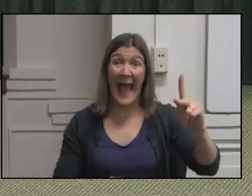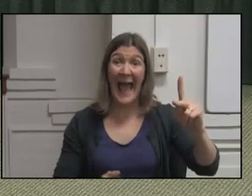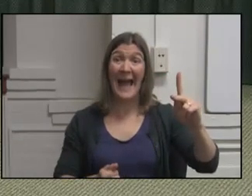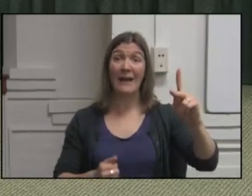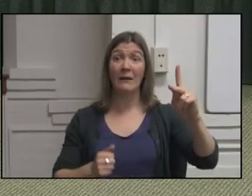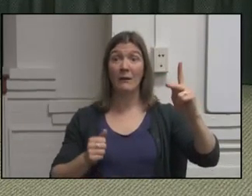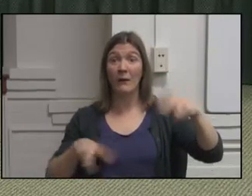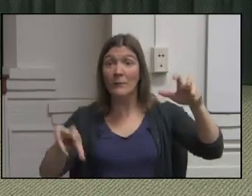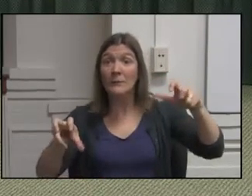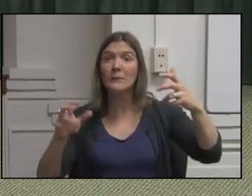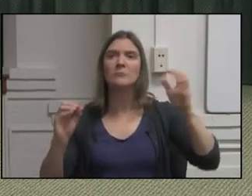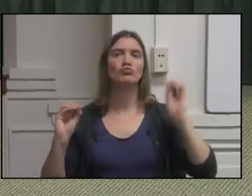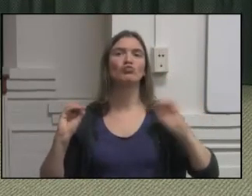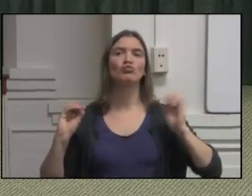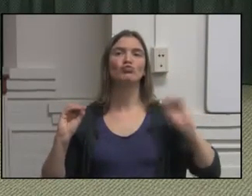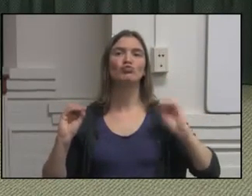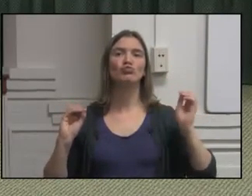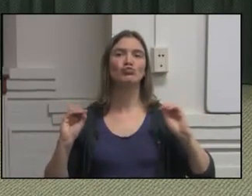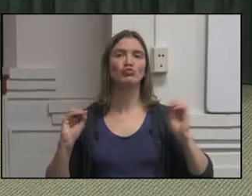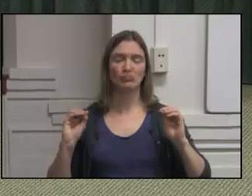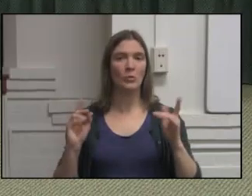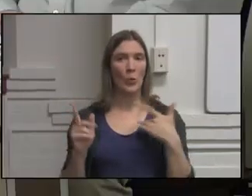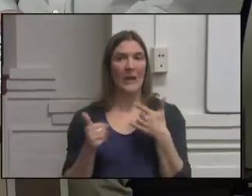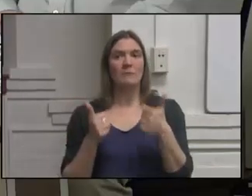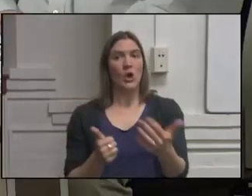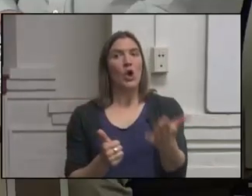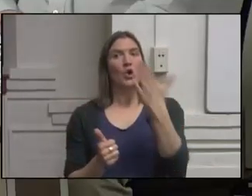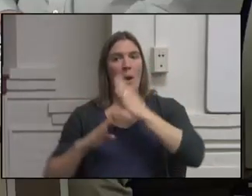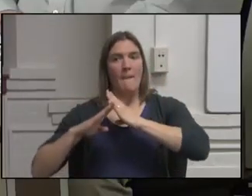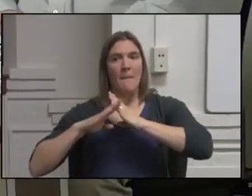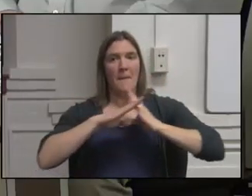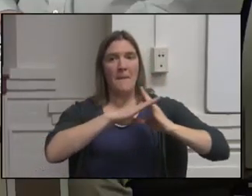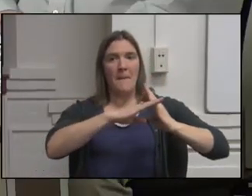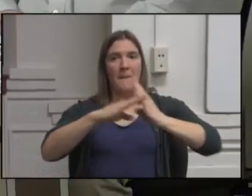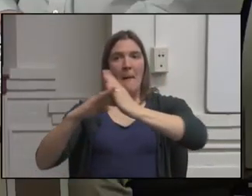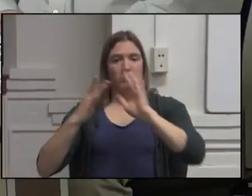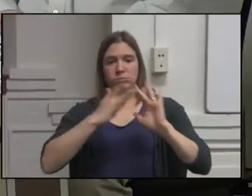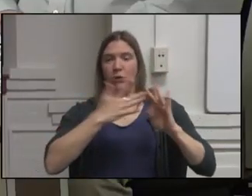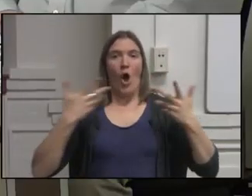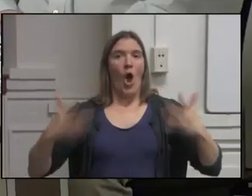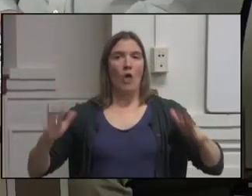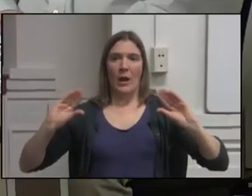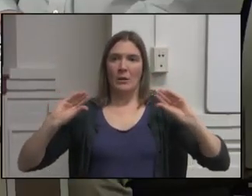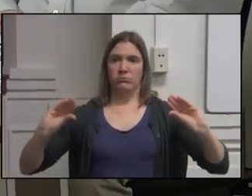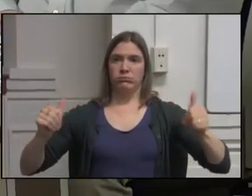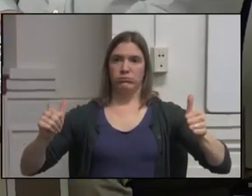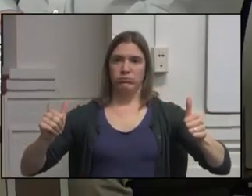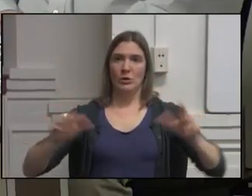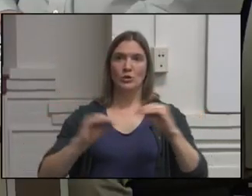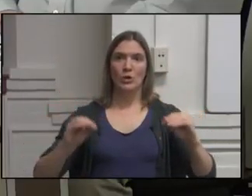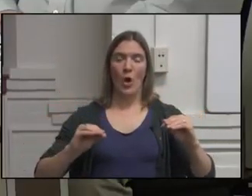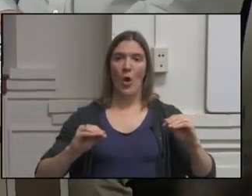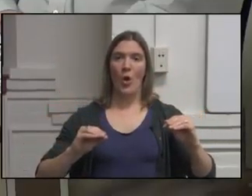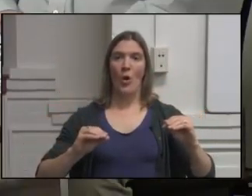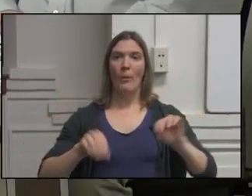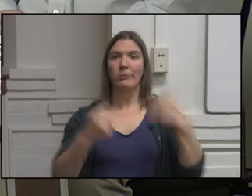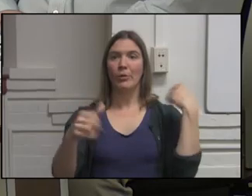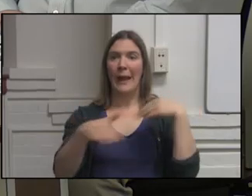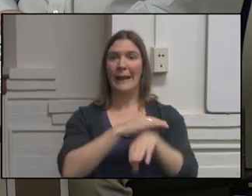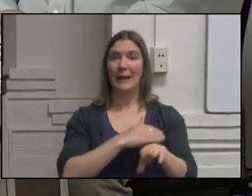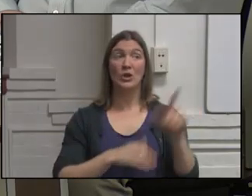or anything like that? No. So we think we have adequate firewalls and protection on the Great. Network to Great. Prohibit that. I imagine you use